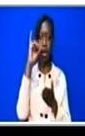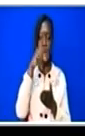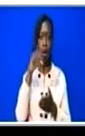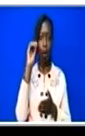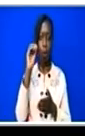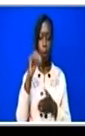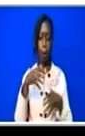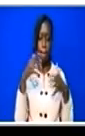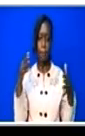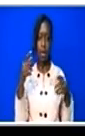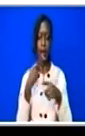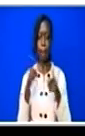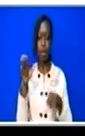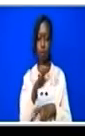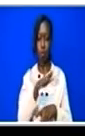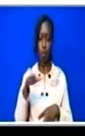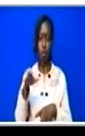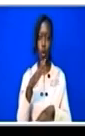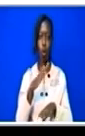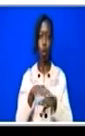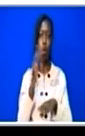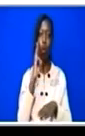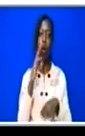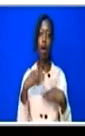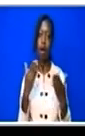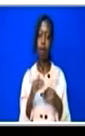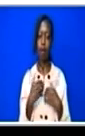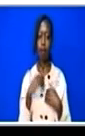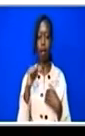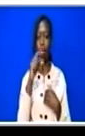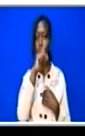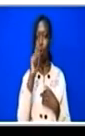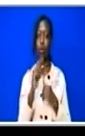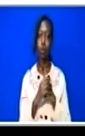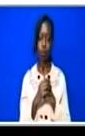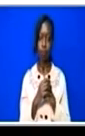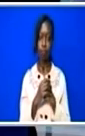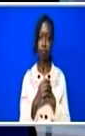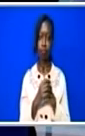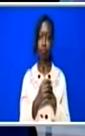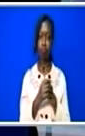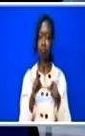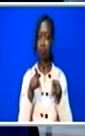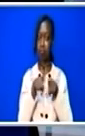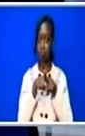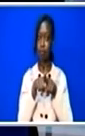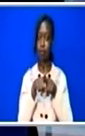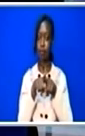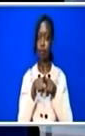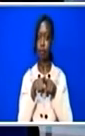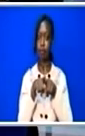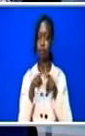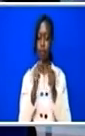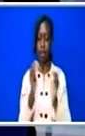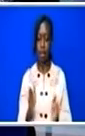to remain afloat on water? And I have another question on that one. Same analogy to the slender people